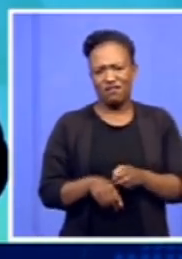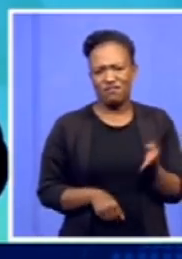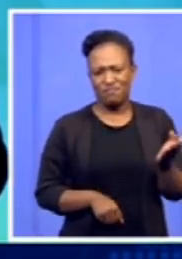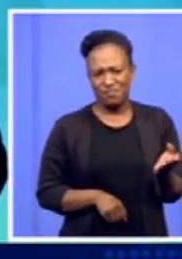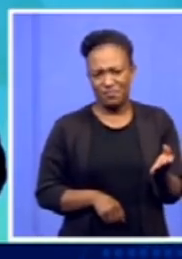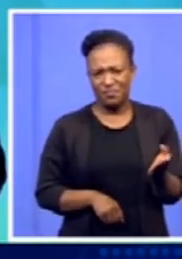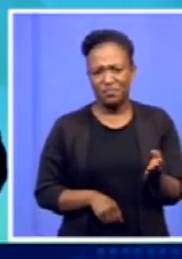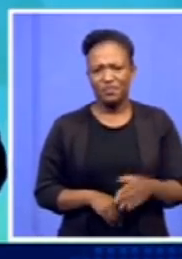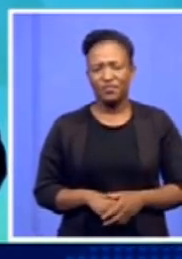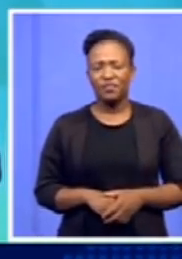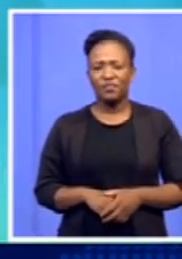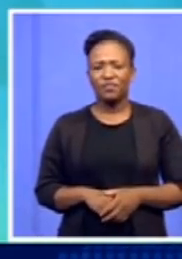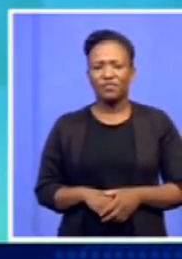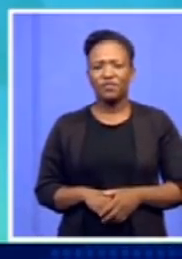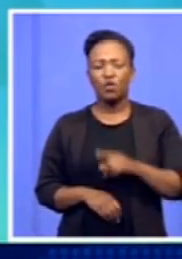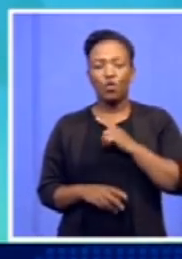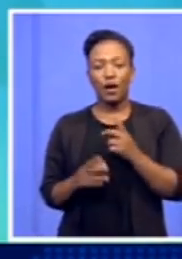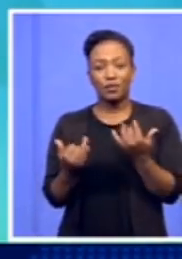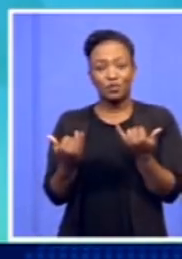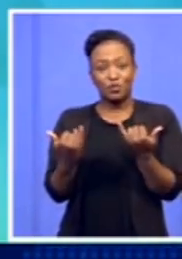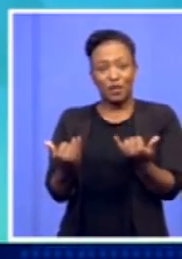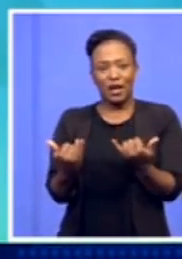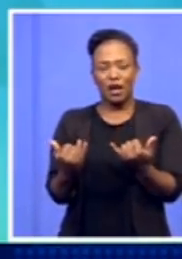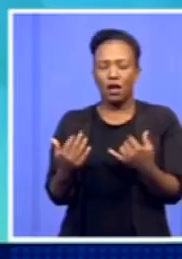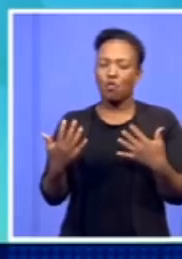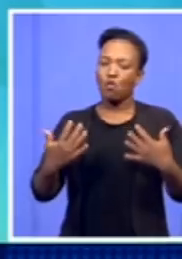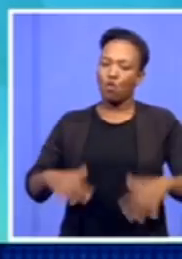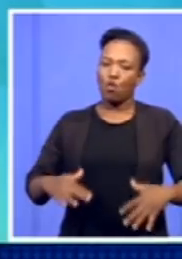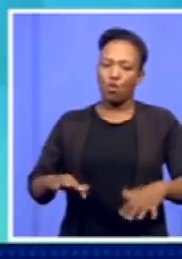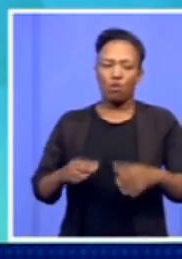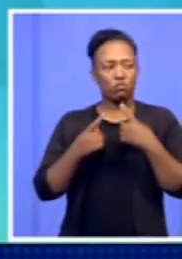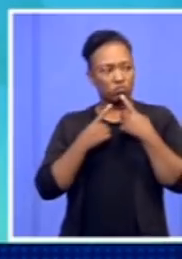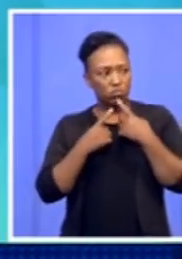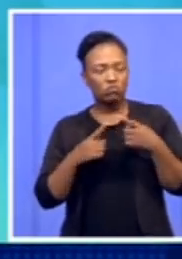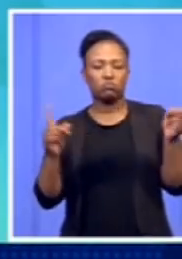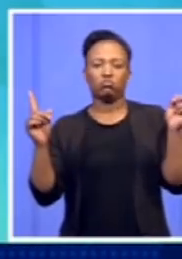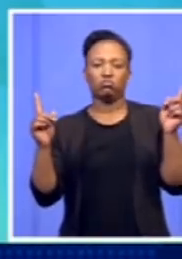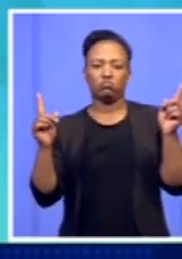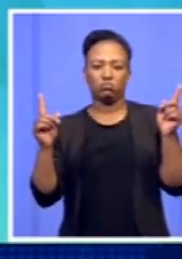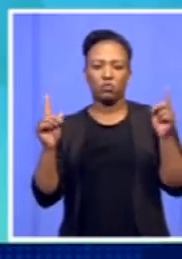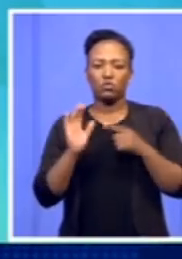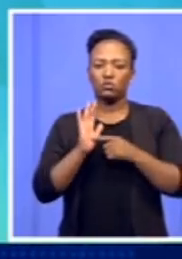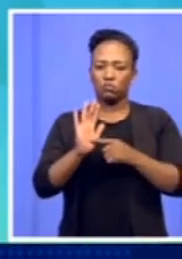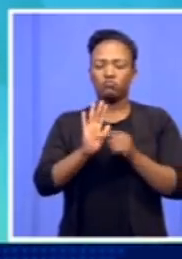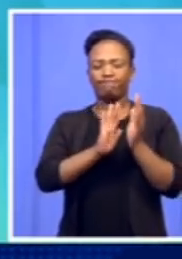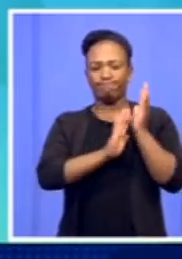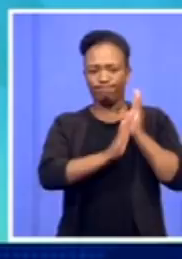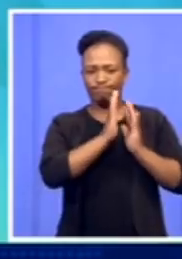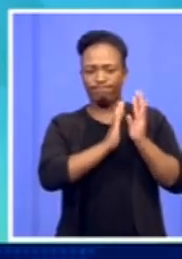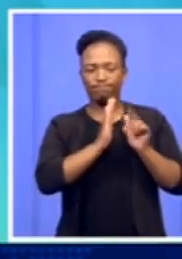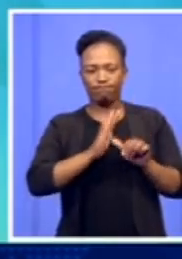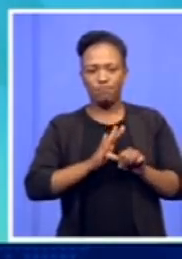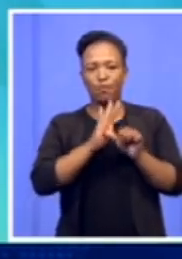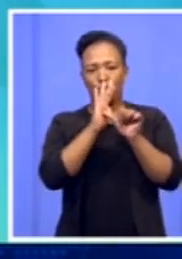without a doubt an immense and of historic significance. The technology transfer